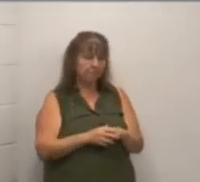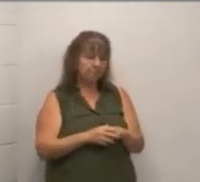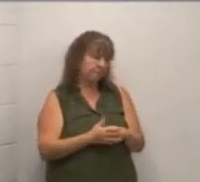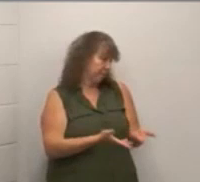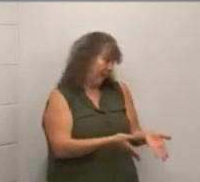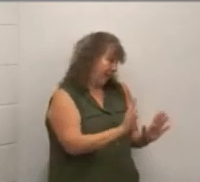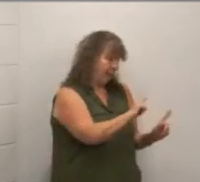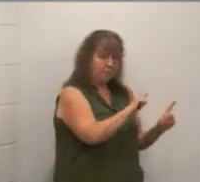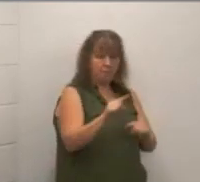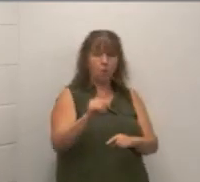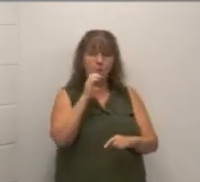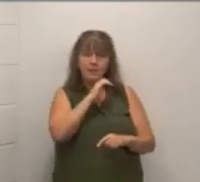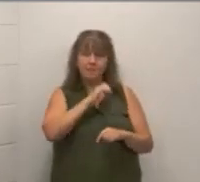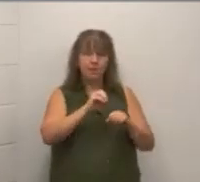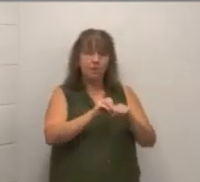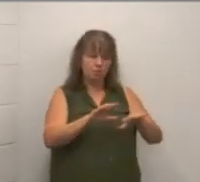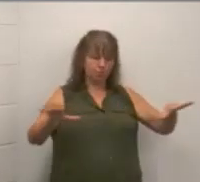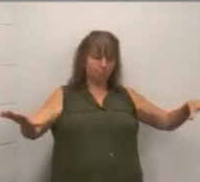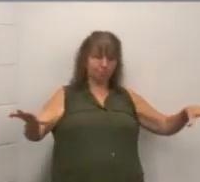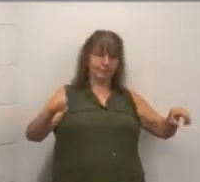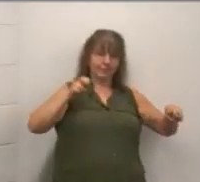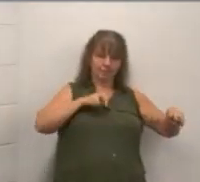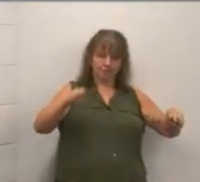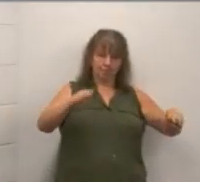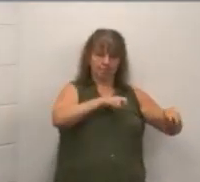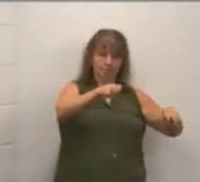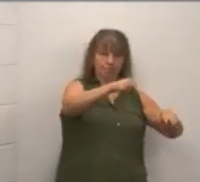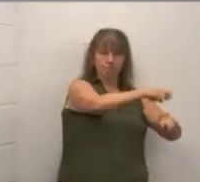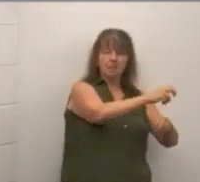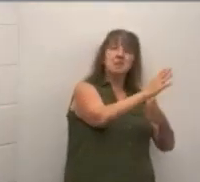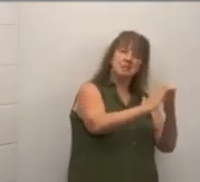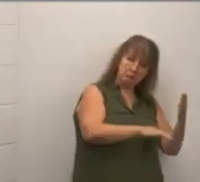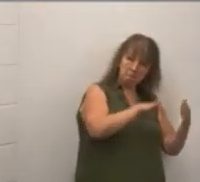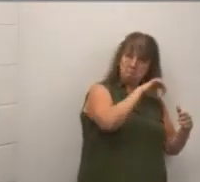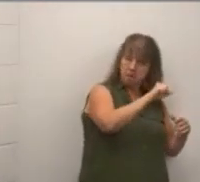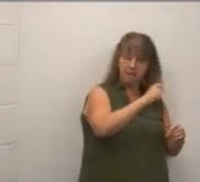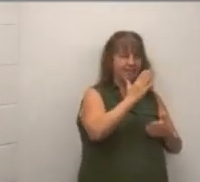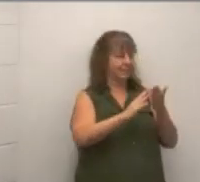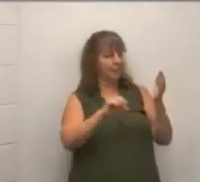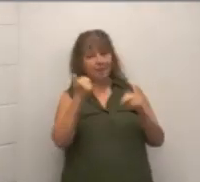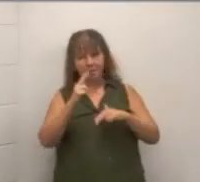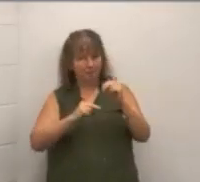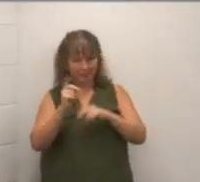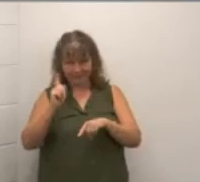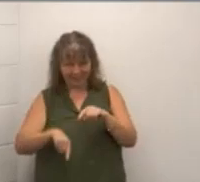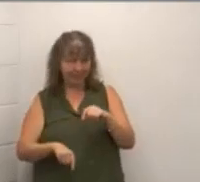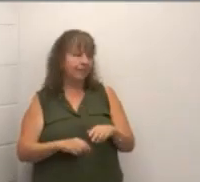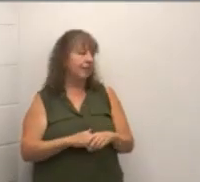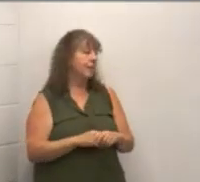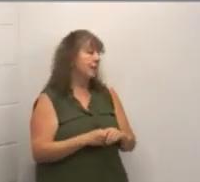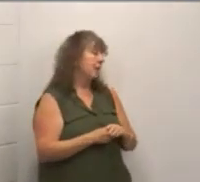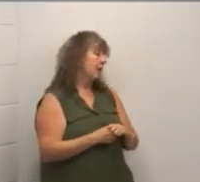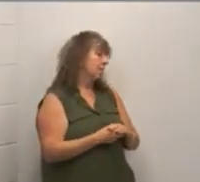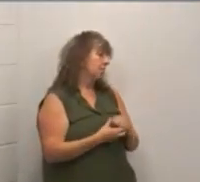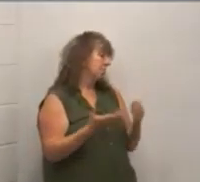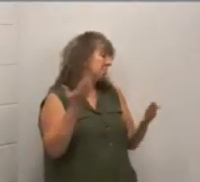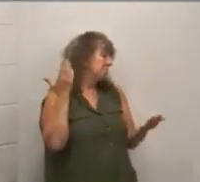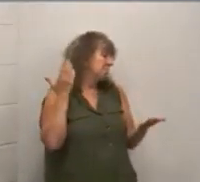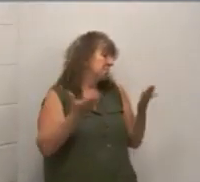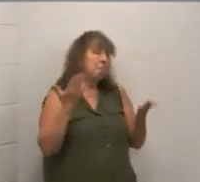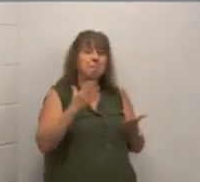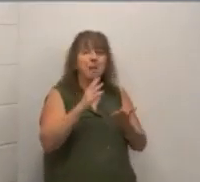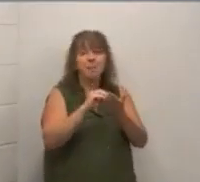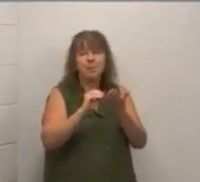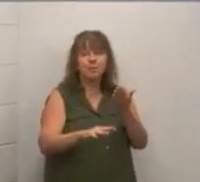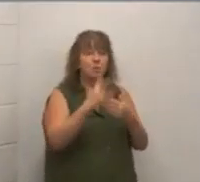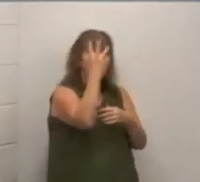cafeteria to spread out will work in some buildings but not others. Students may go outside at times,